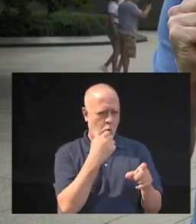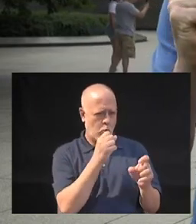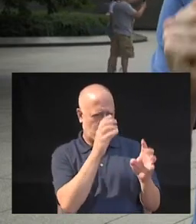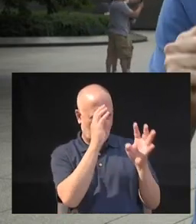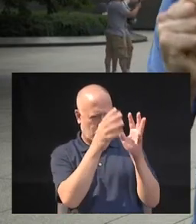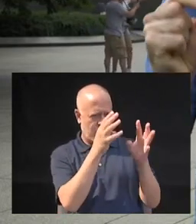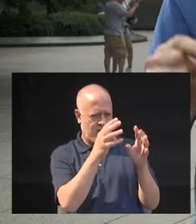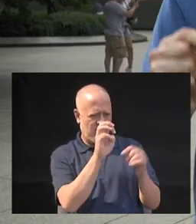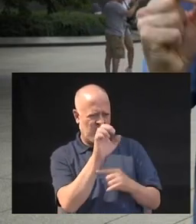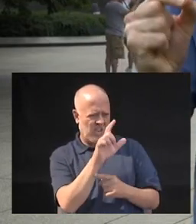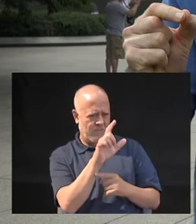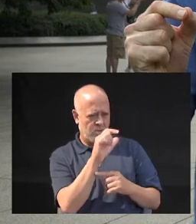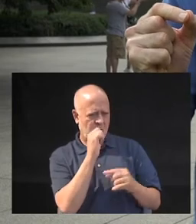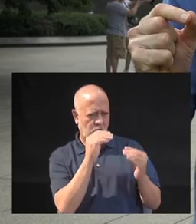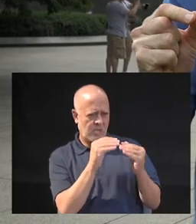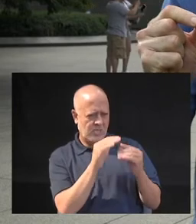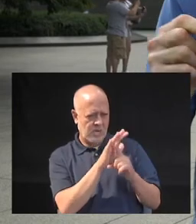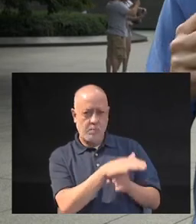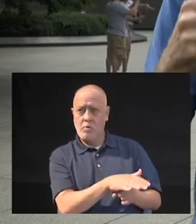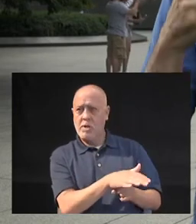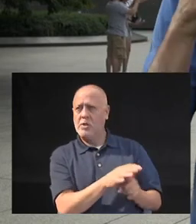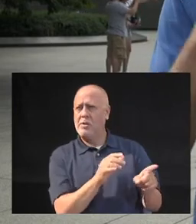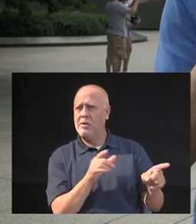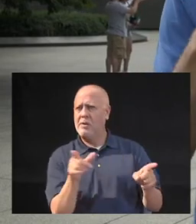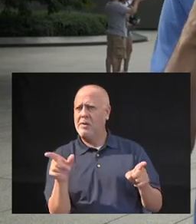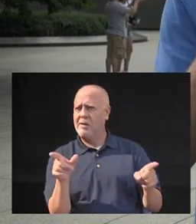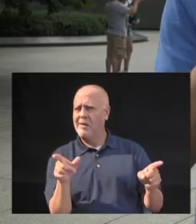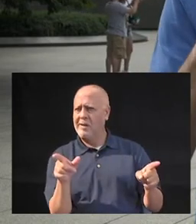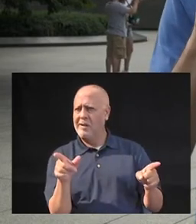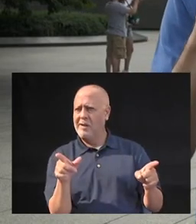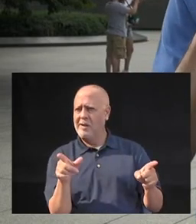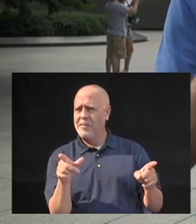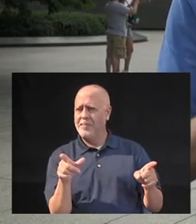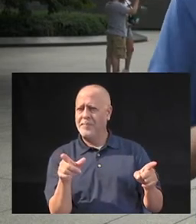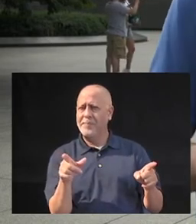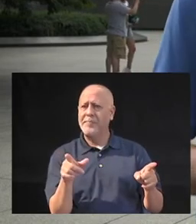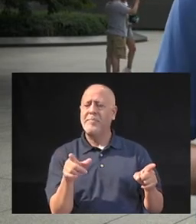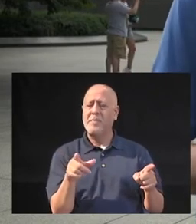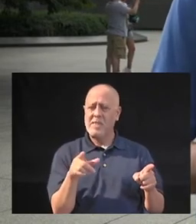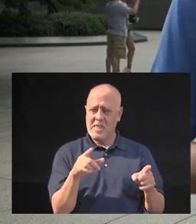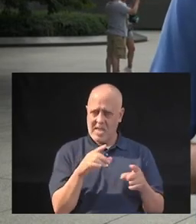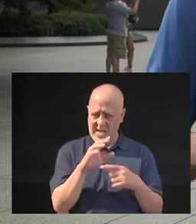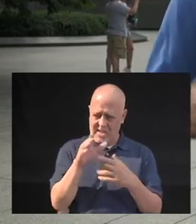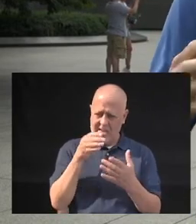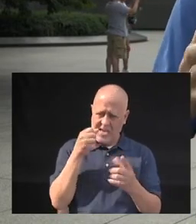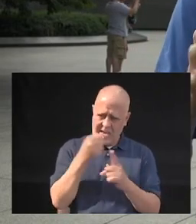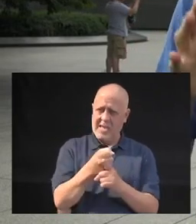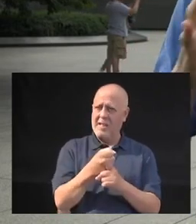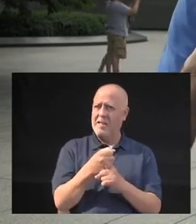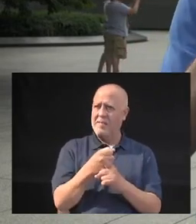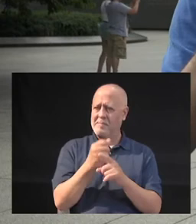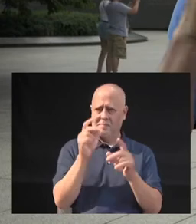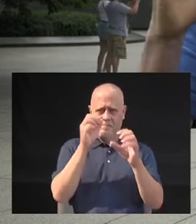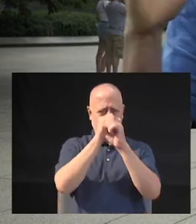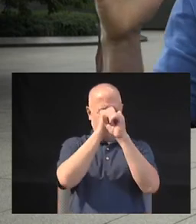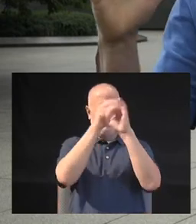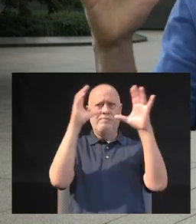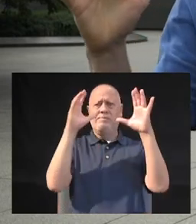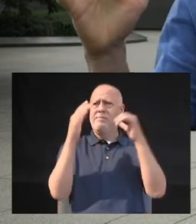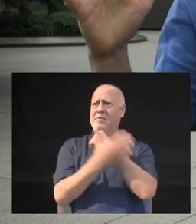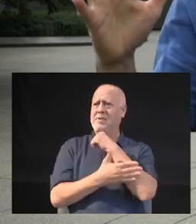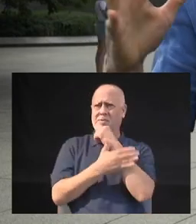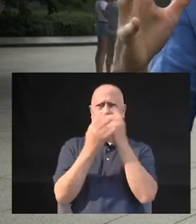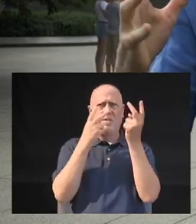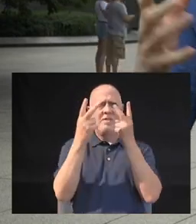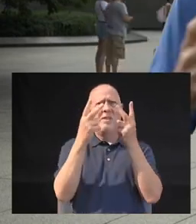creating evil, injustice, and oppression. And it seared the national conscience. People began to look at the images on